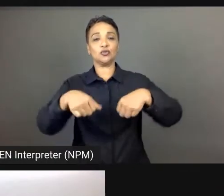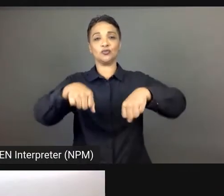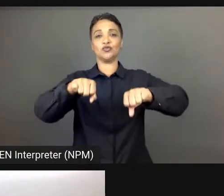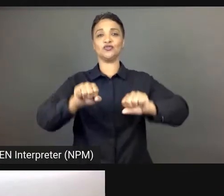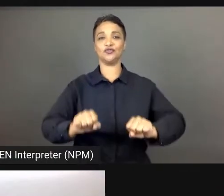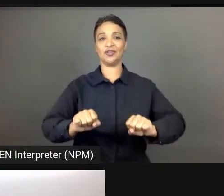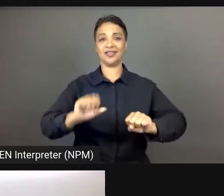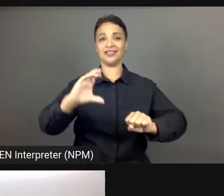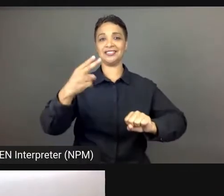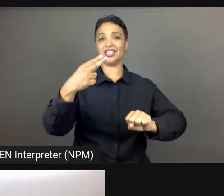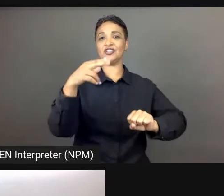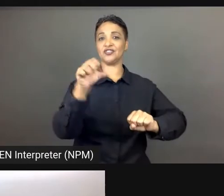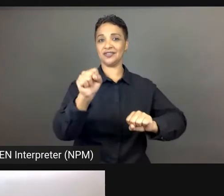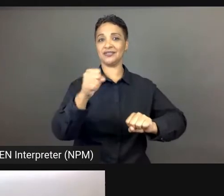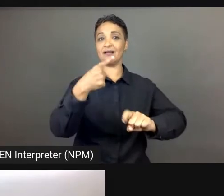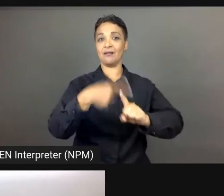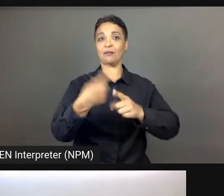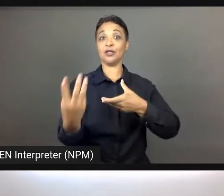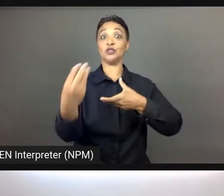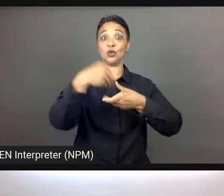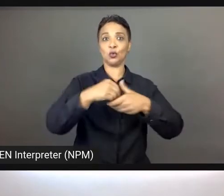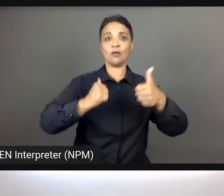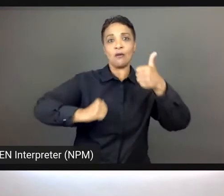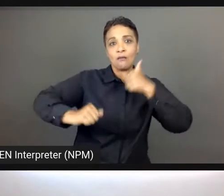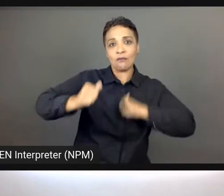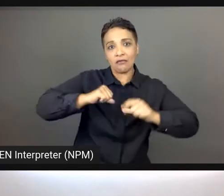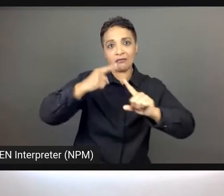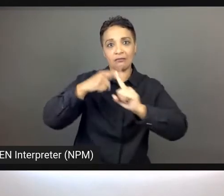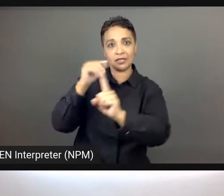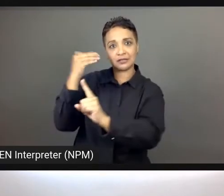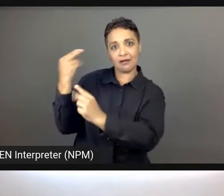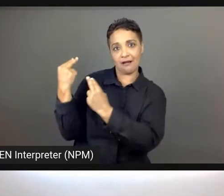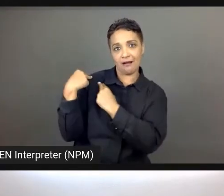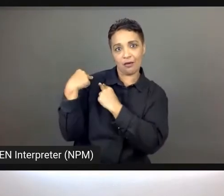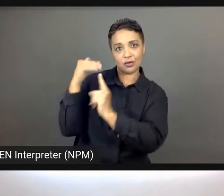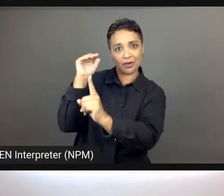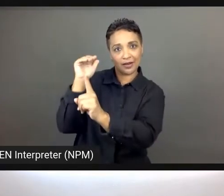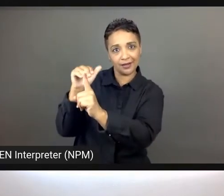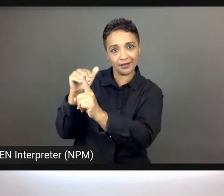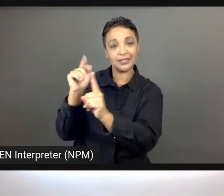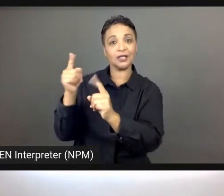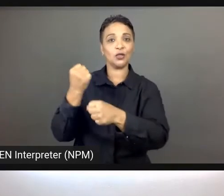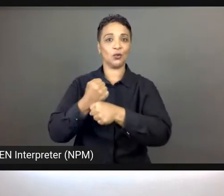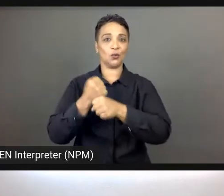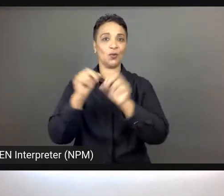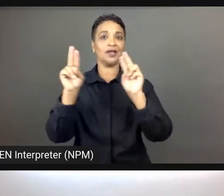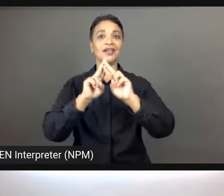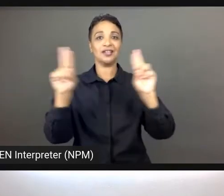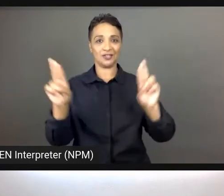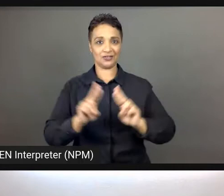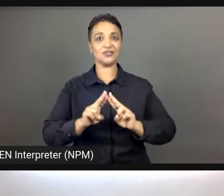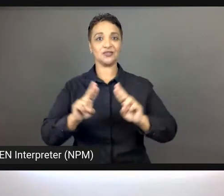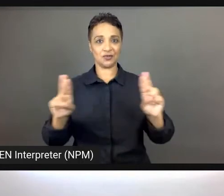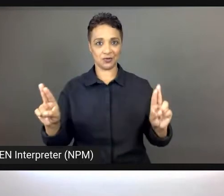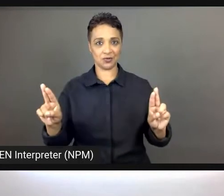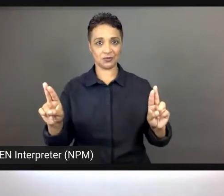and director of Performance and Accountability International, and he's also the